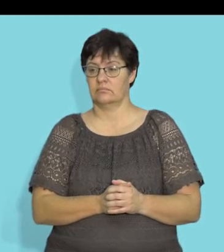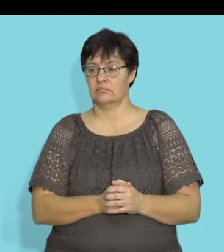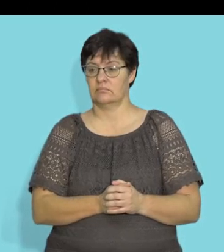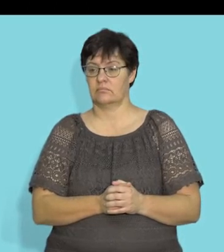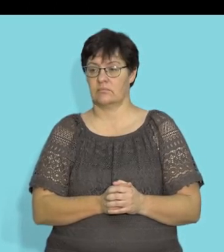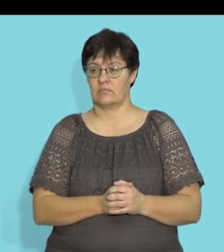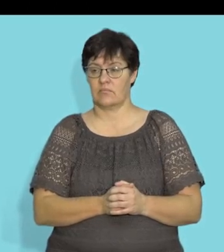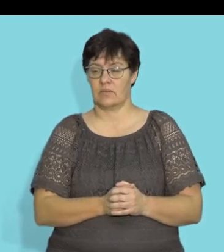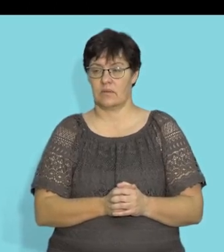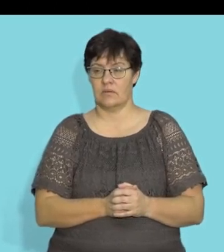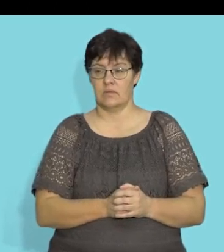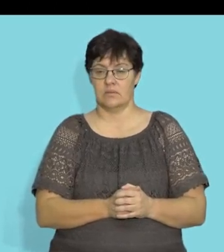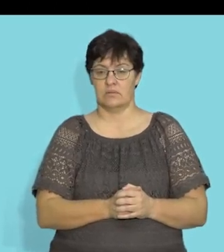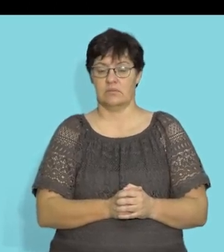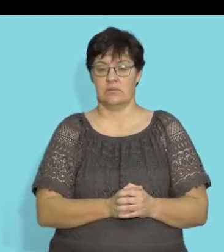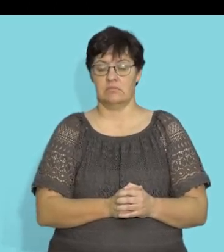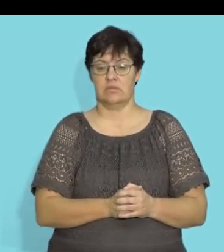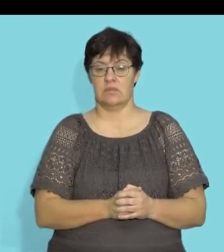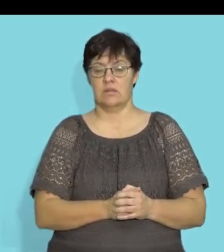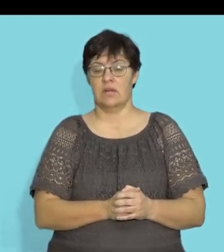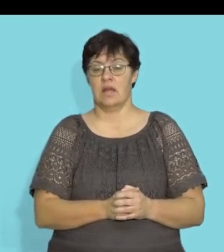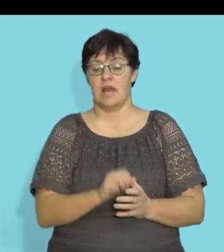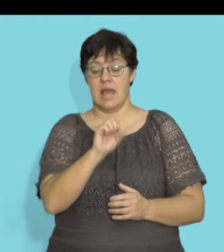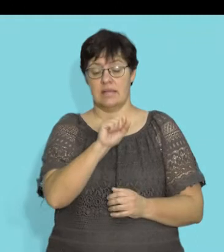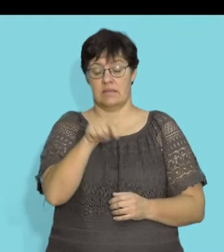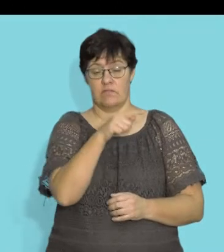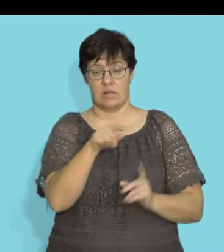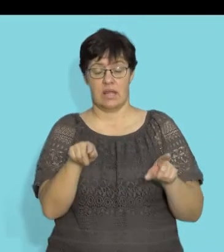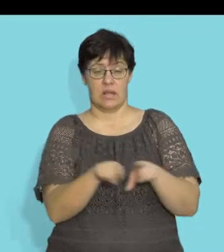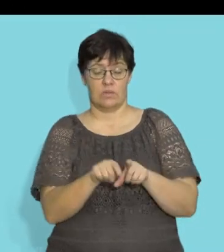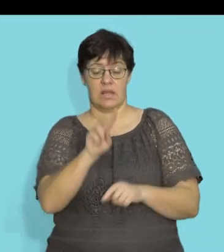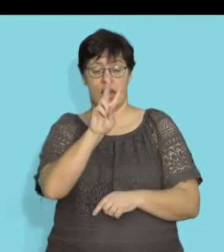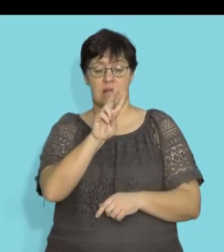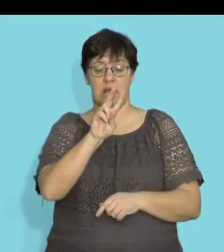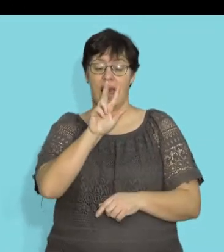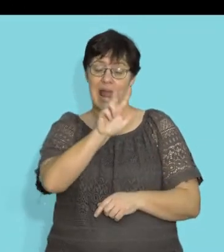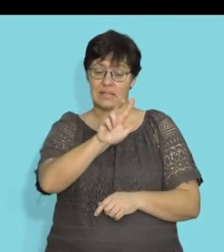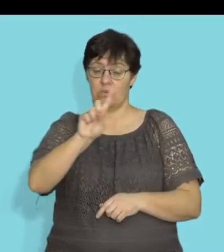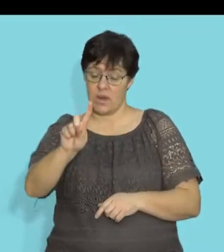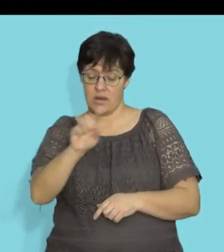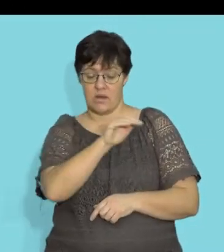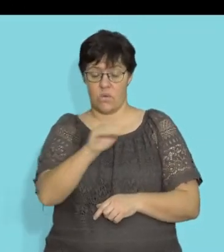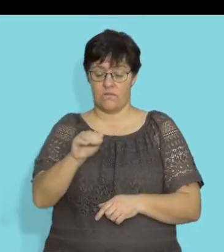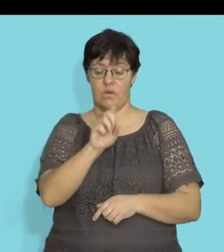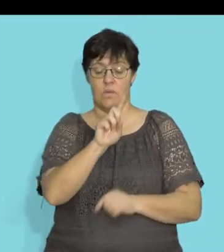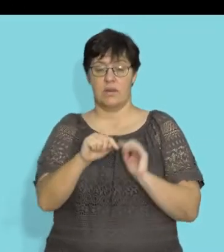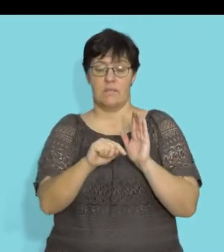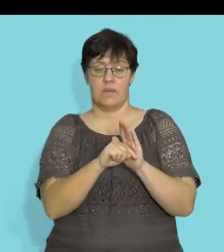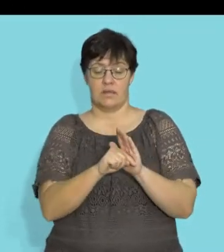So the sum to infinity will be equal to 81 over 1